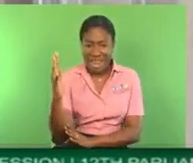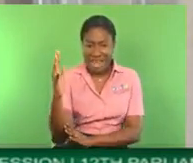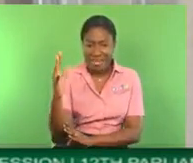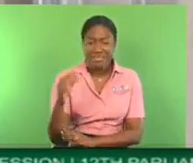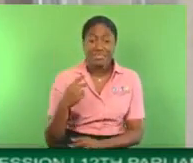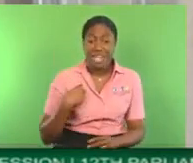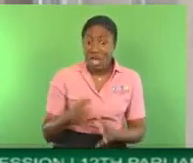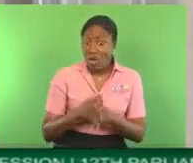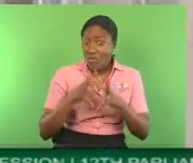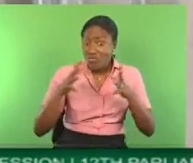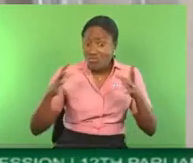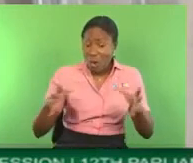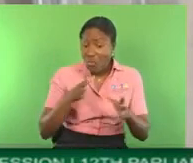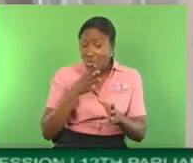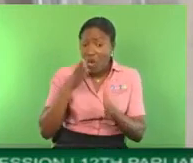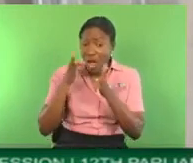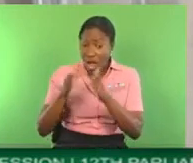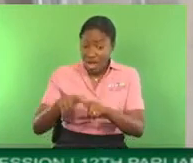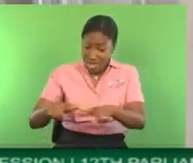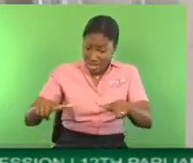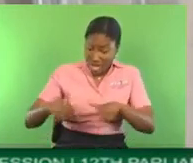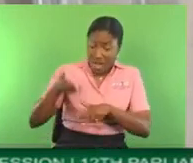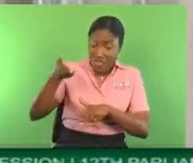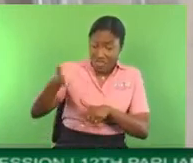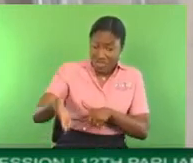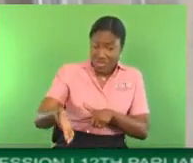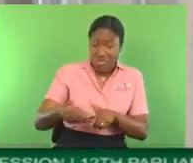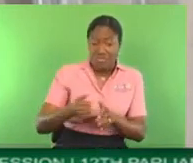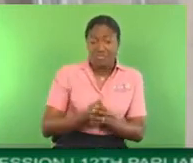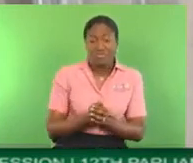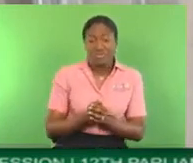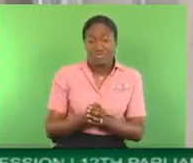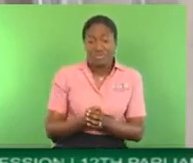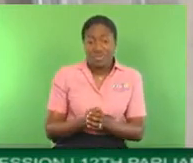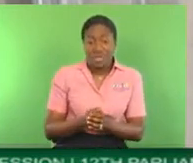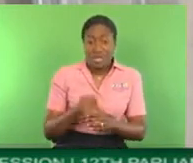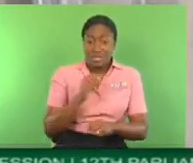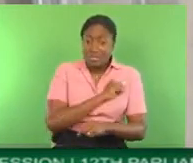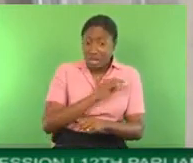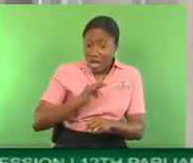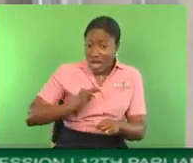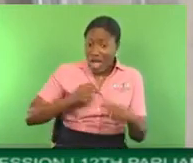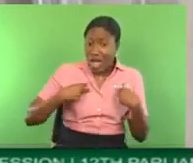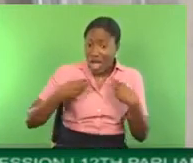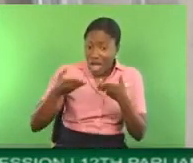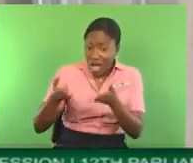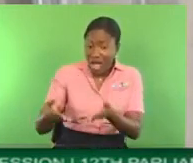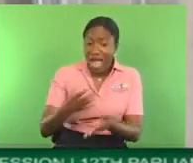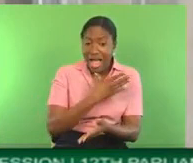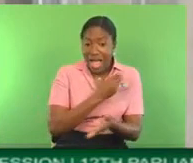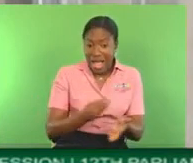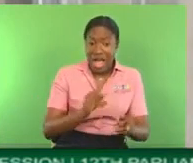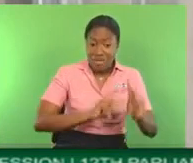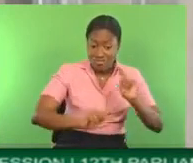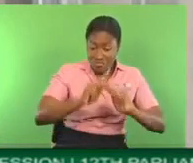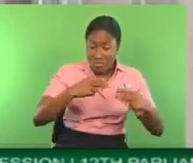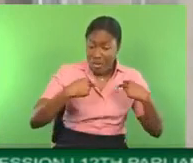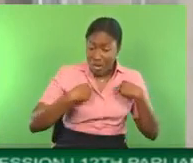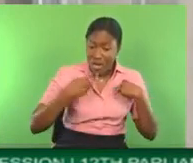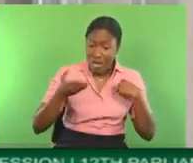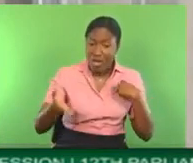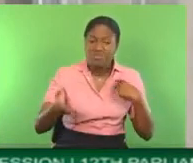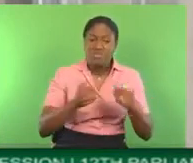rich in agriculture. It is blessed with land, labor, capital, and human resources.